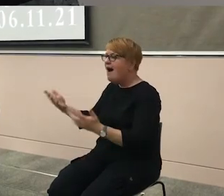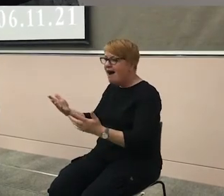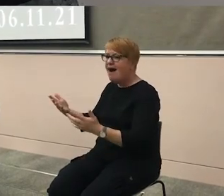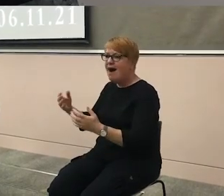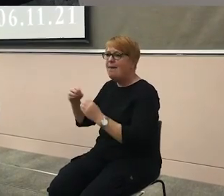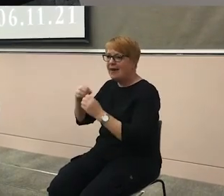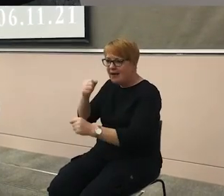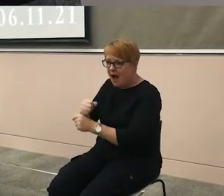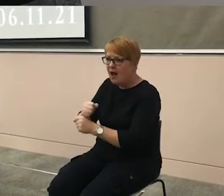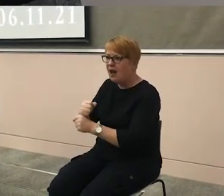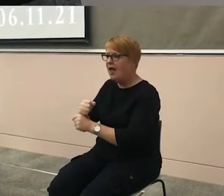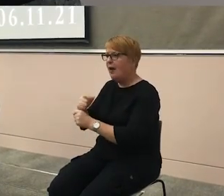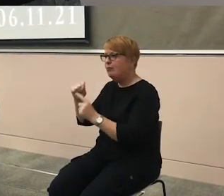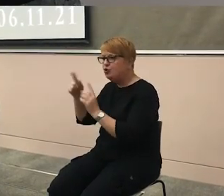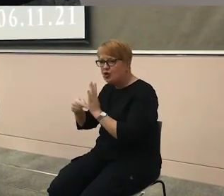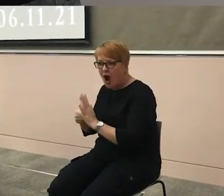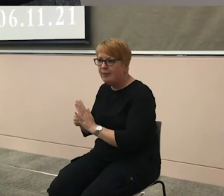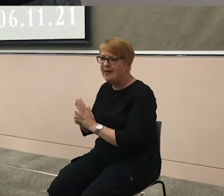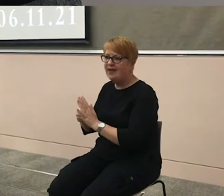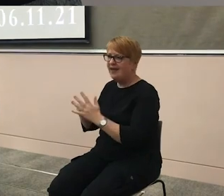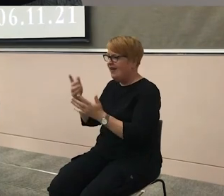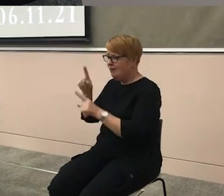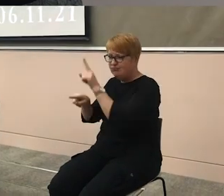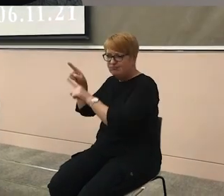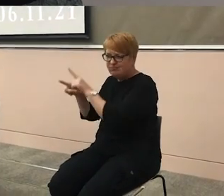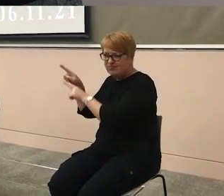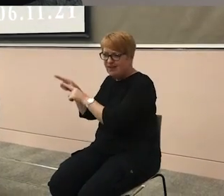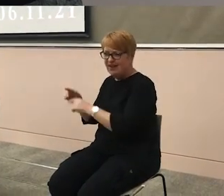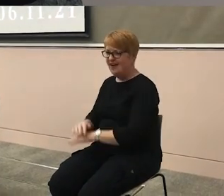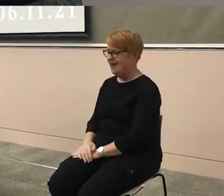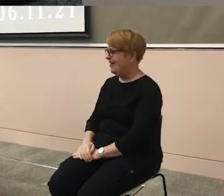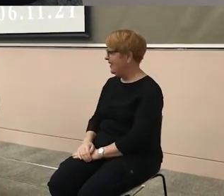then, always, that's what we say. And it was like,